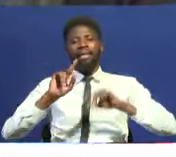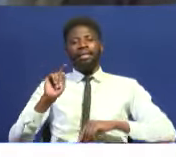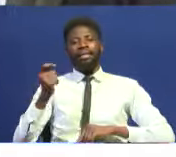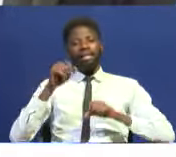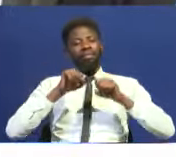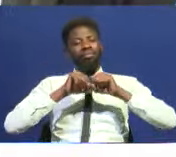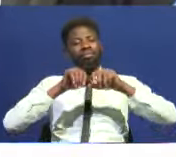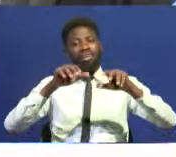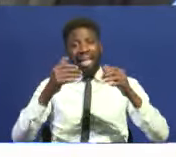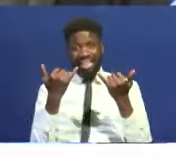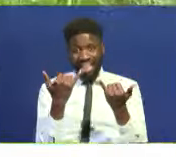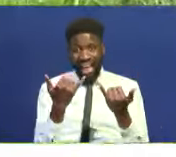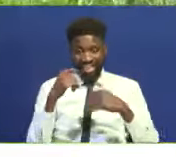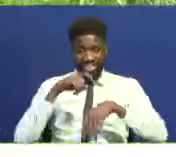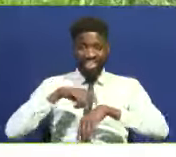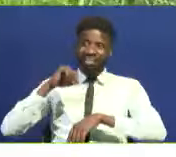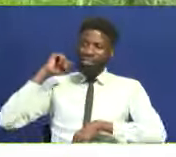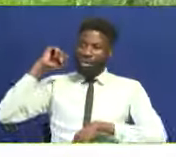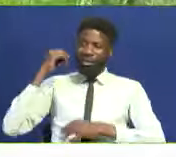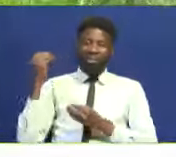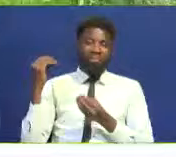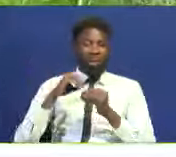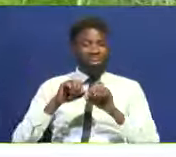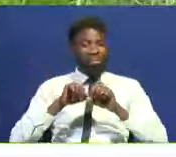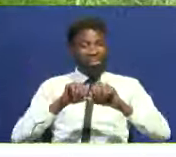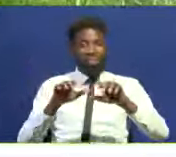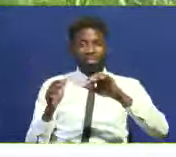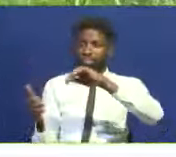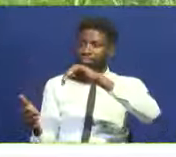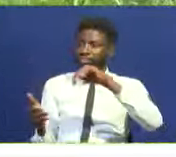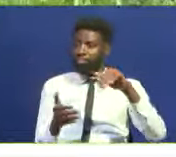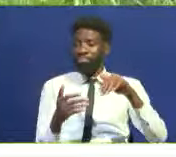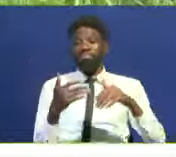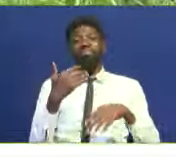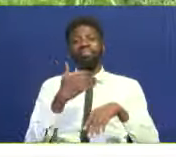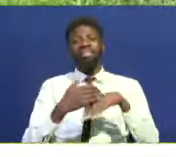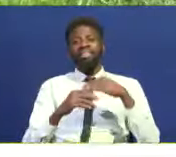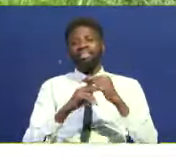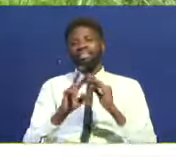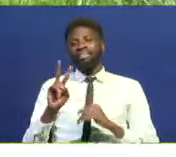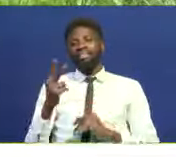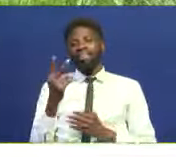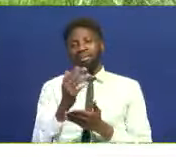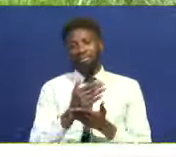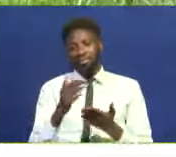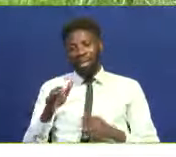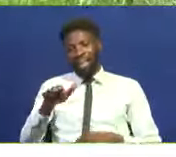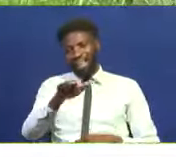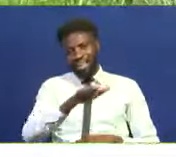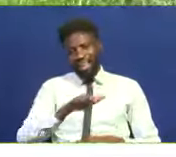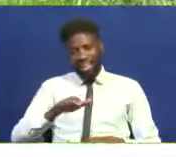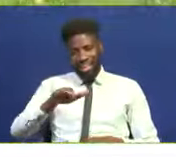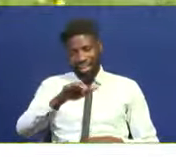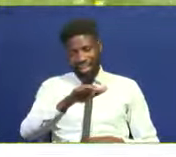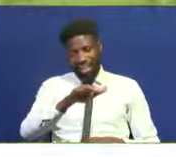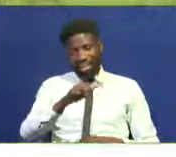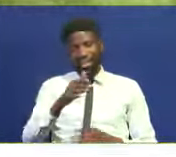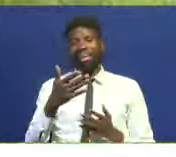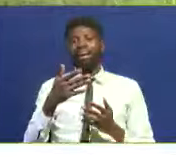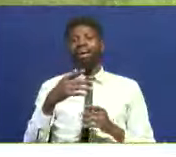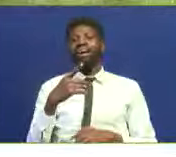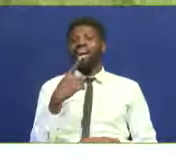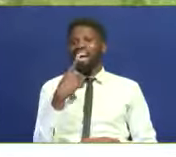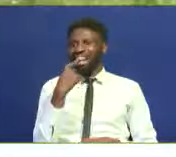with the current political developments. In the construction of the second phase of the multi-billion shilling Lower Nzoia irrigation project is set to kick off